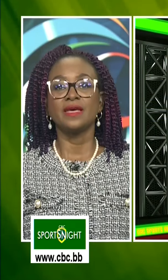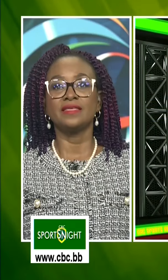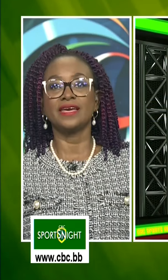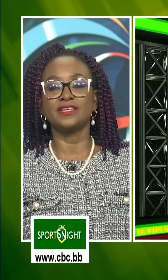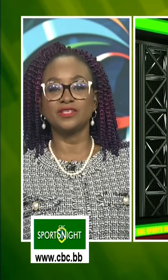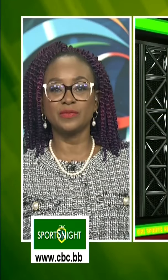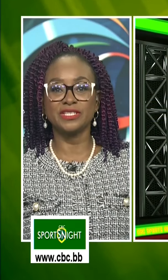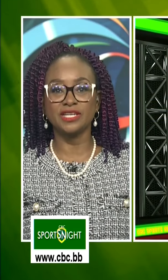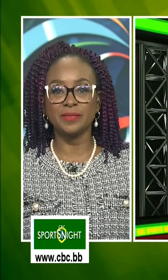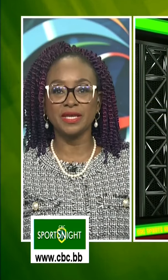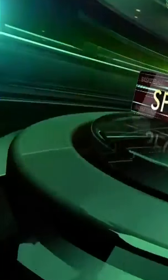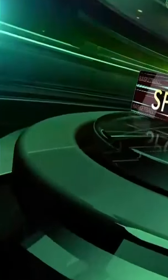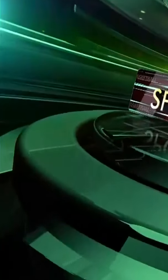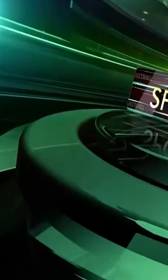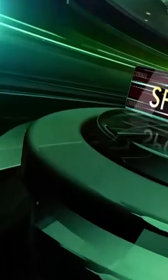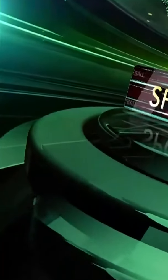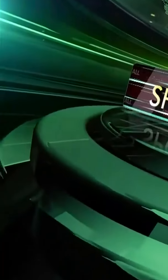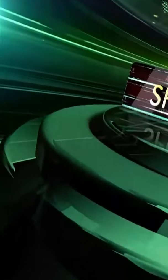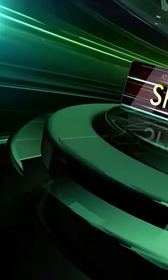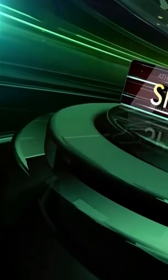to you. Thank you so much, Damien.